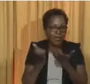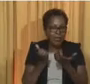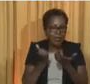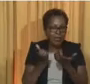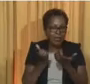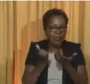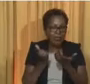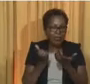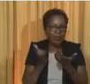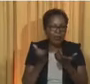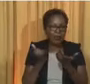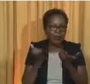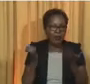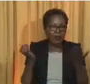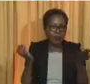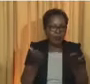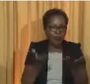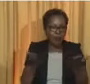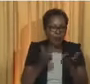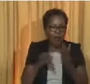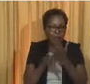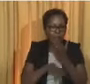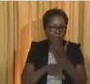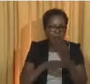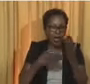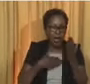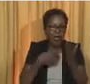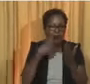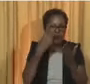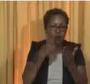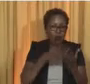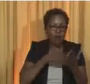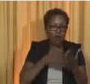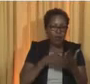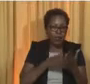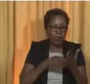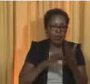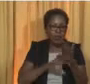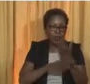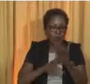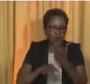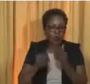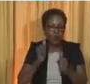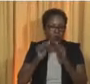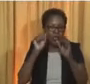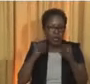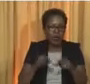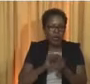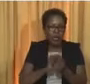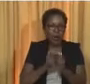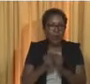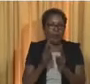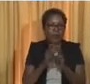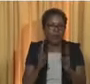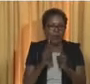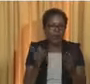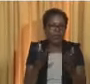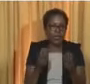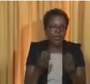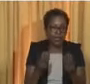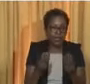country has two flexible constitutions that can be amended fairly easily. Therefore, while it